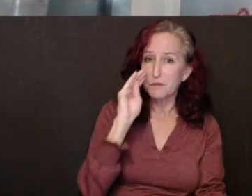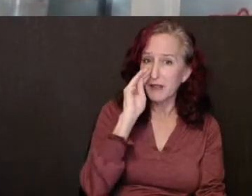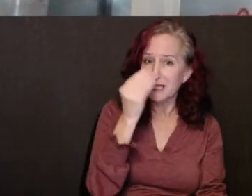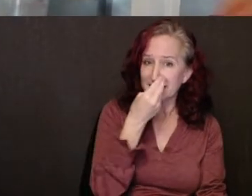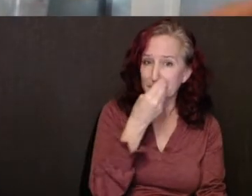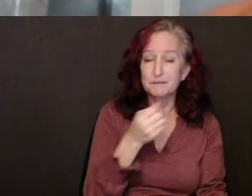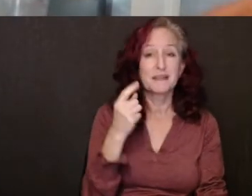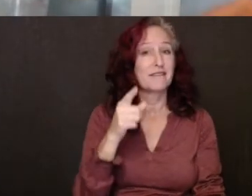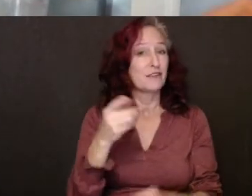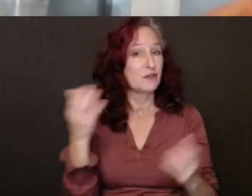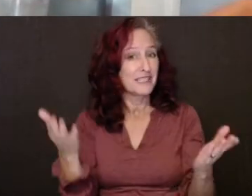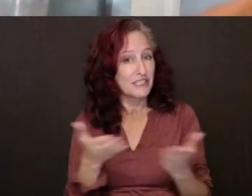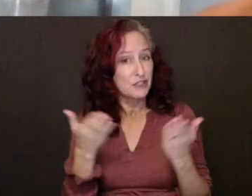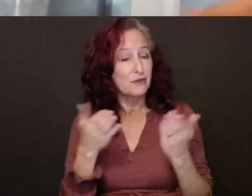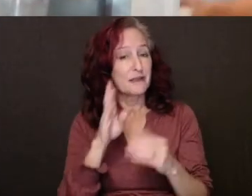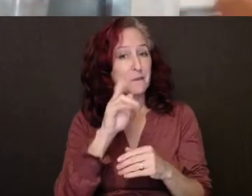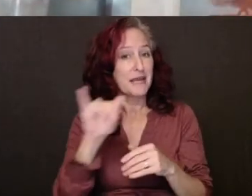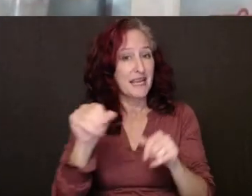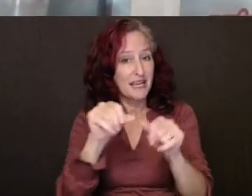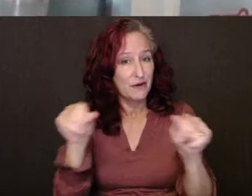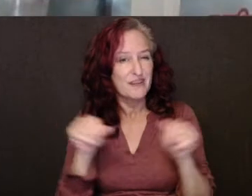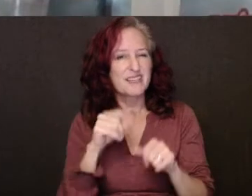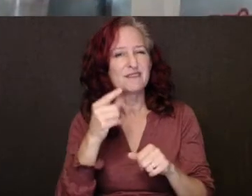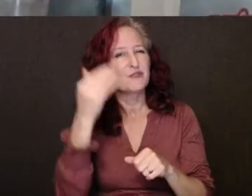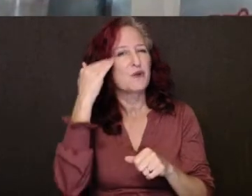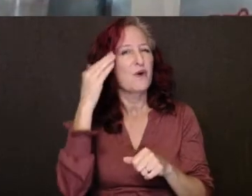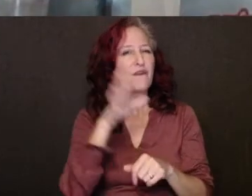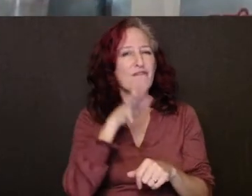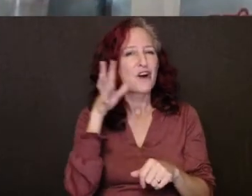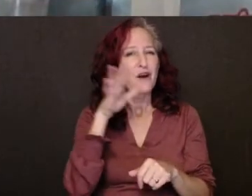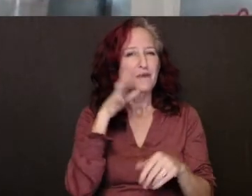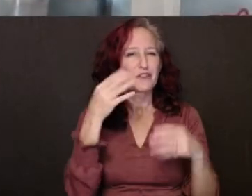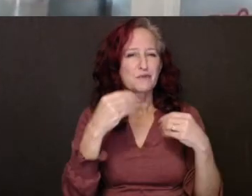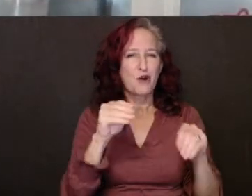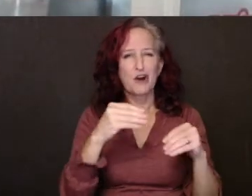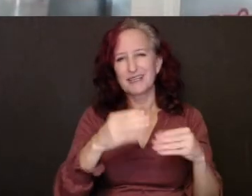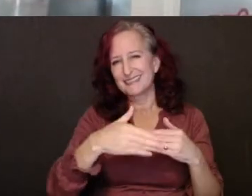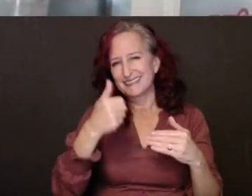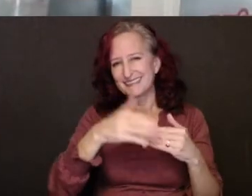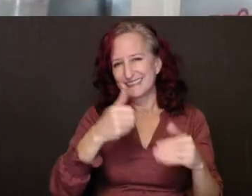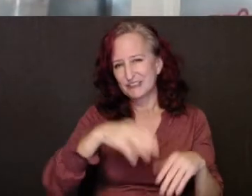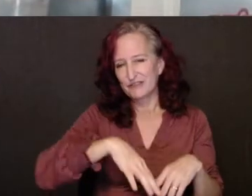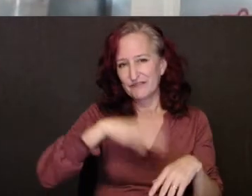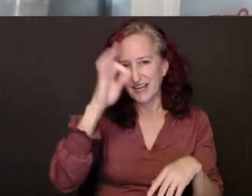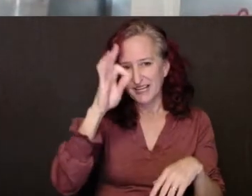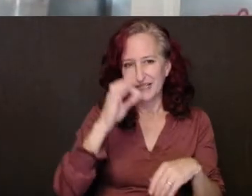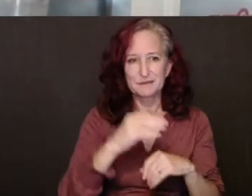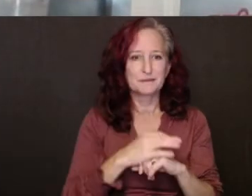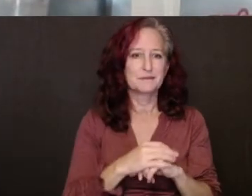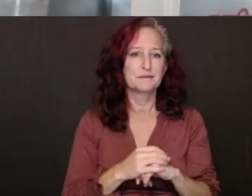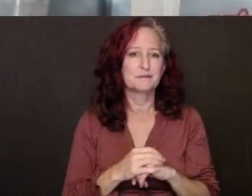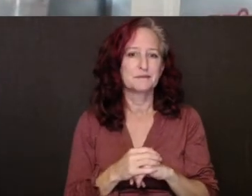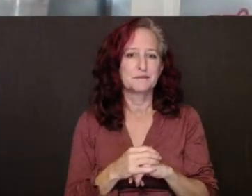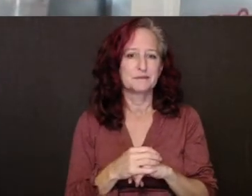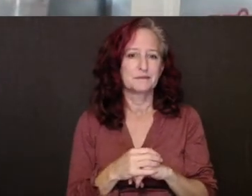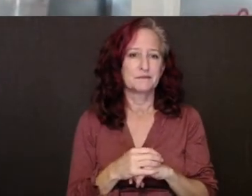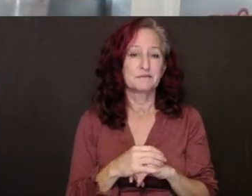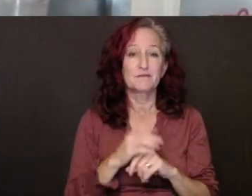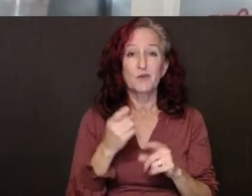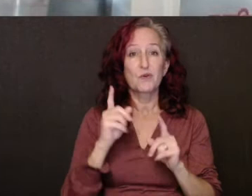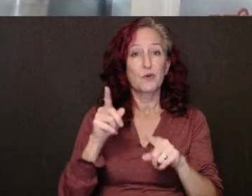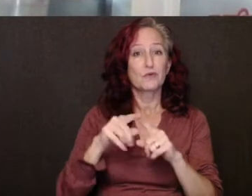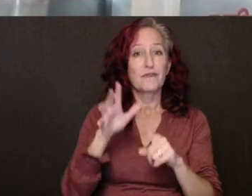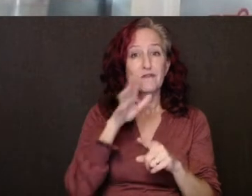I top it off with the squash blossoms, people ask me, where do you get the squash blossoms? Actually, if you're here in the